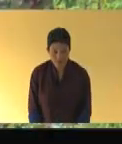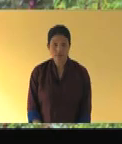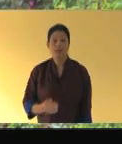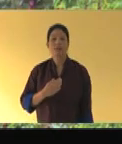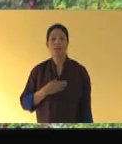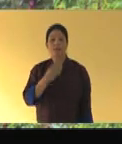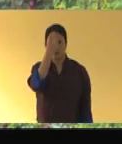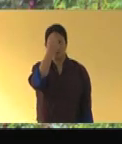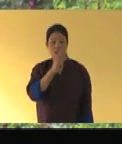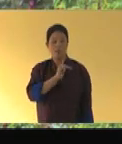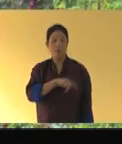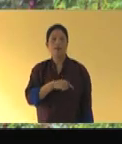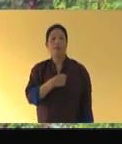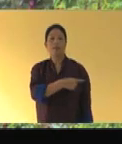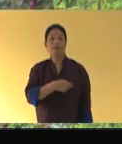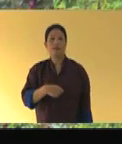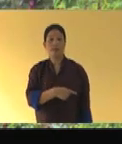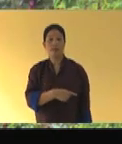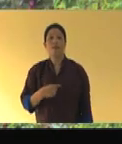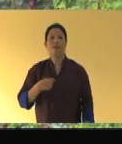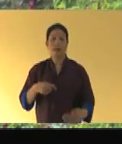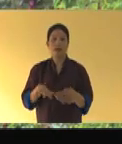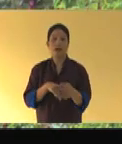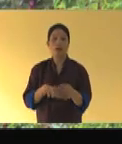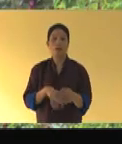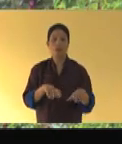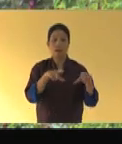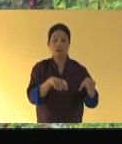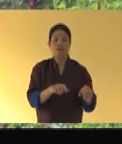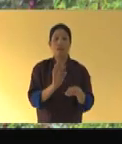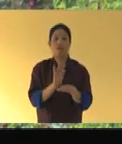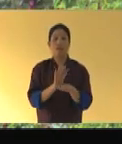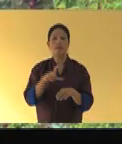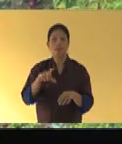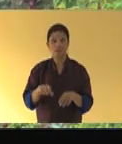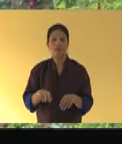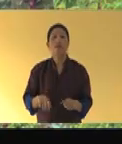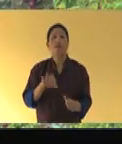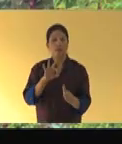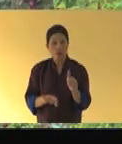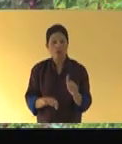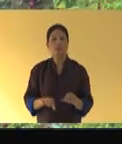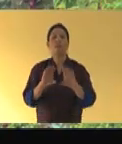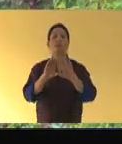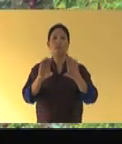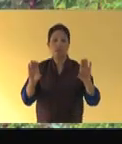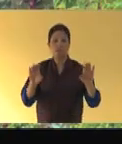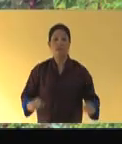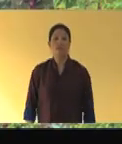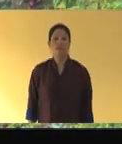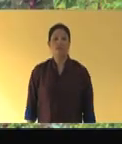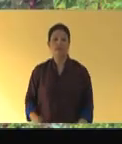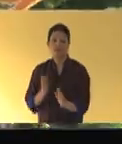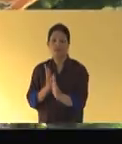Nampula. My name is Pem Zam and I'm working at the Royal Botanical Garden under the National Biodiversity Centre Sarbethang as a